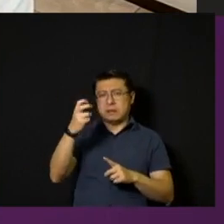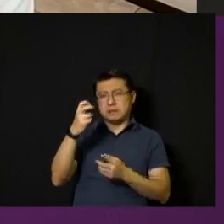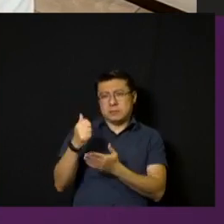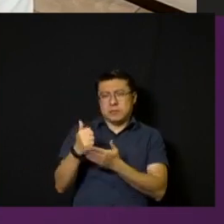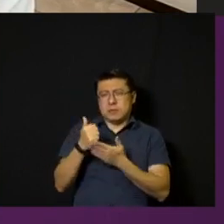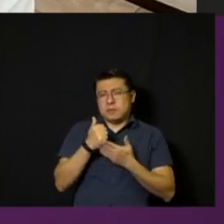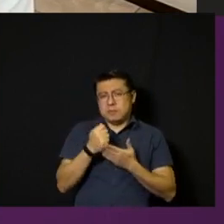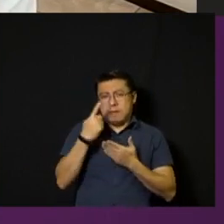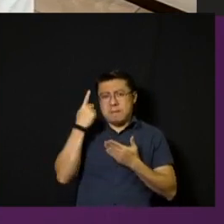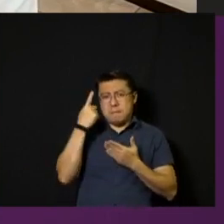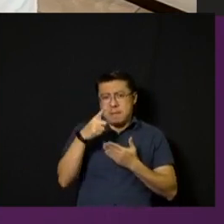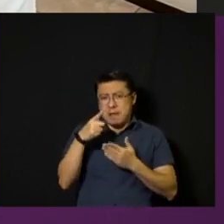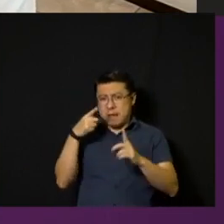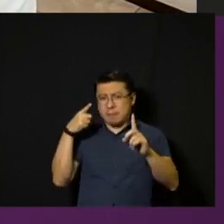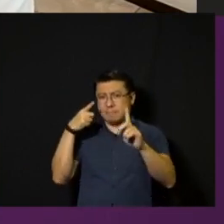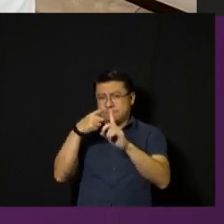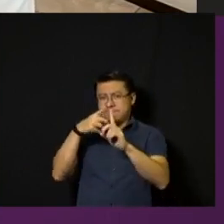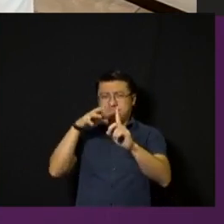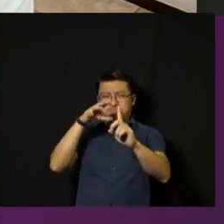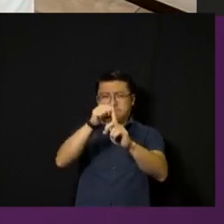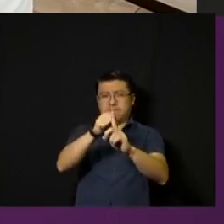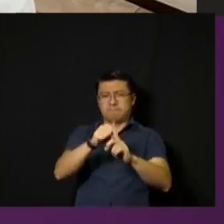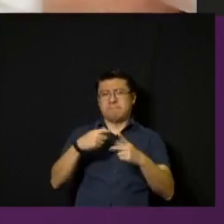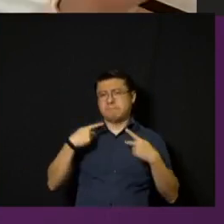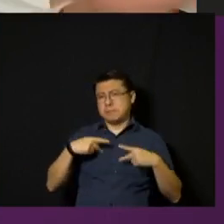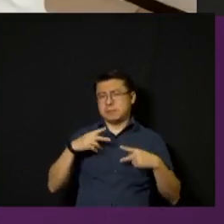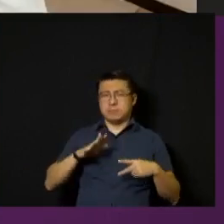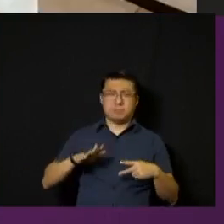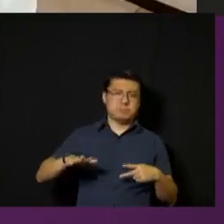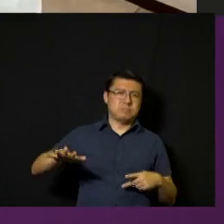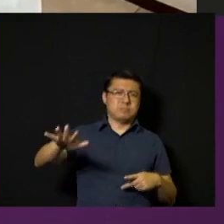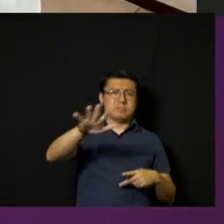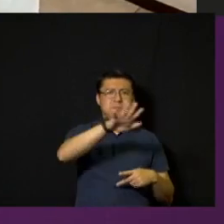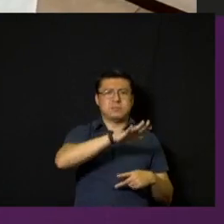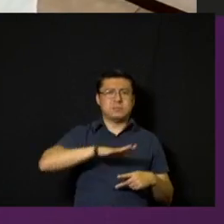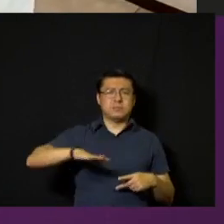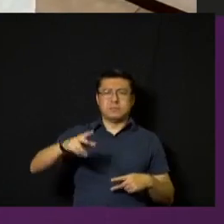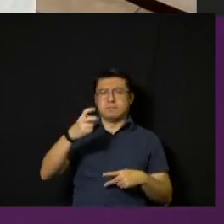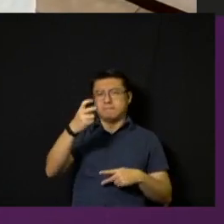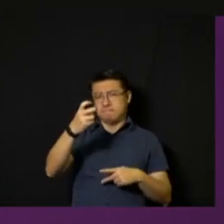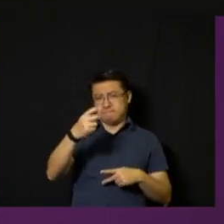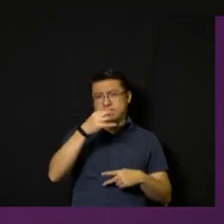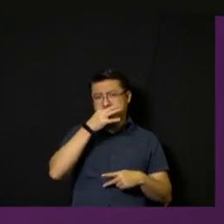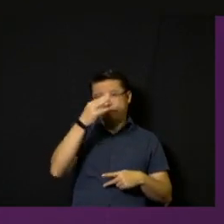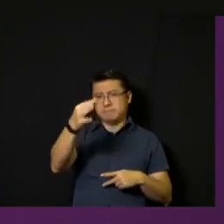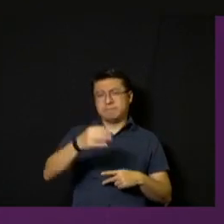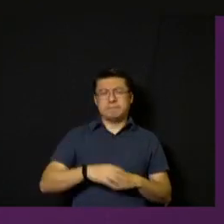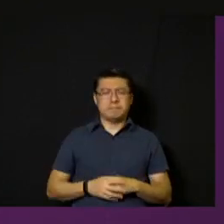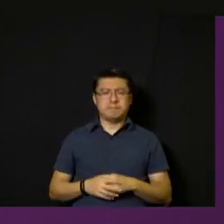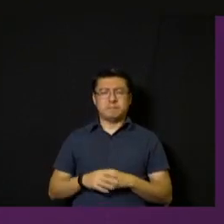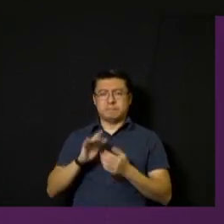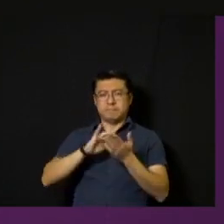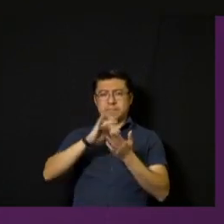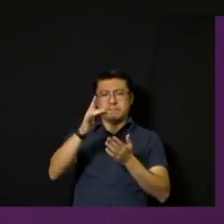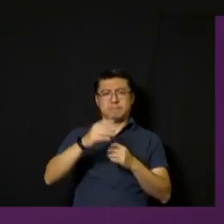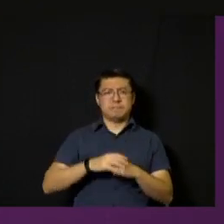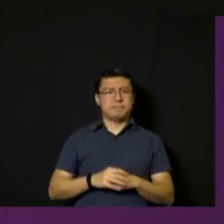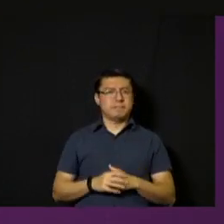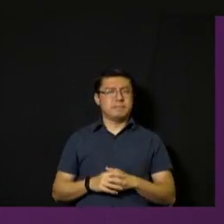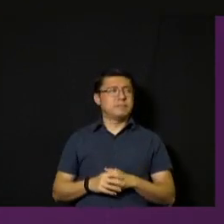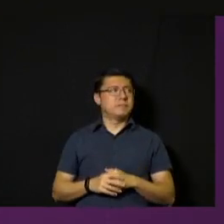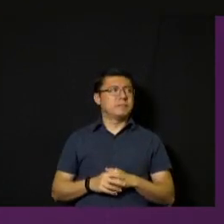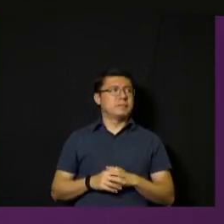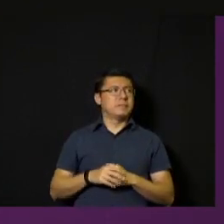think OmniLife is the right means to reach those people out. That's what I share with you. Thank you, Antonella.